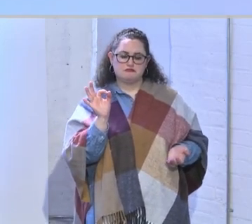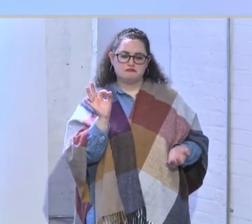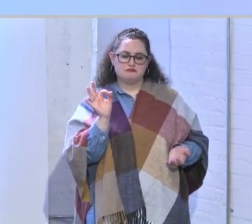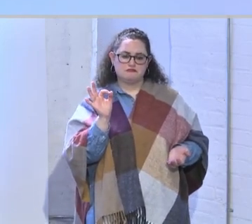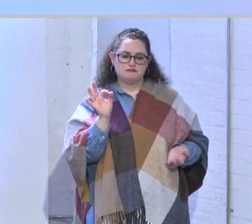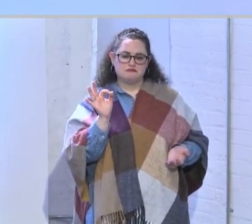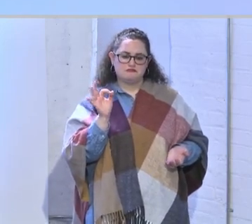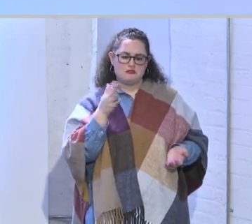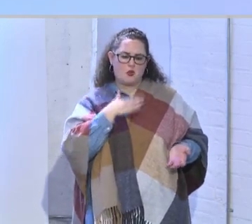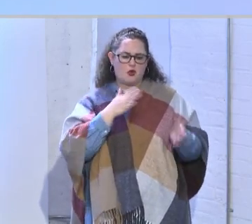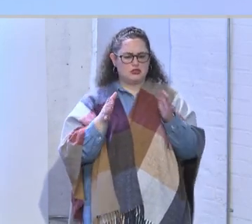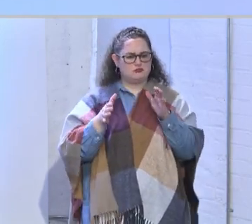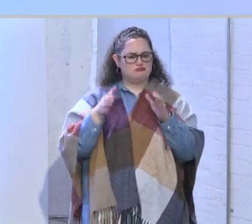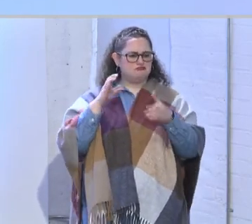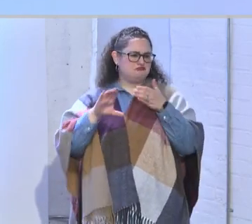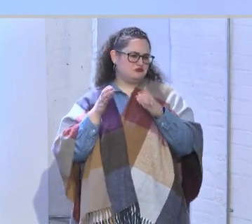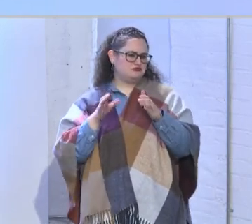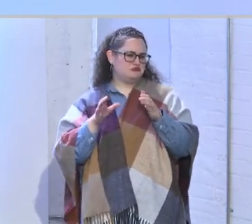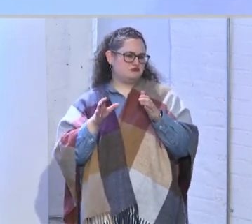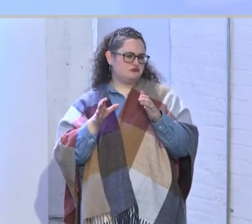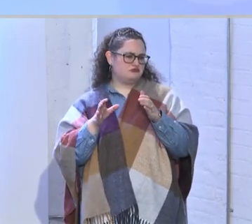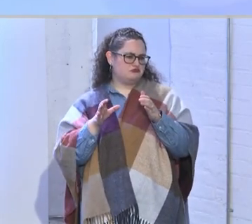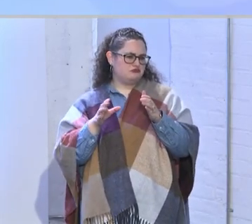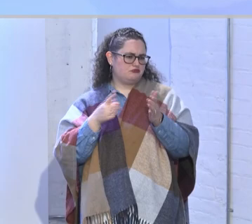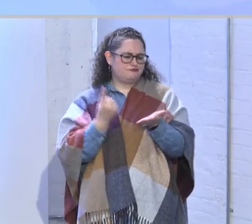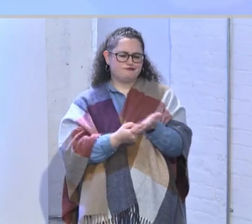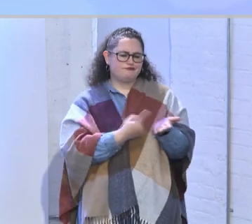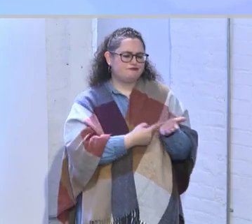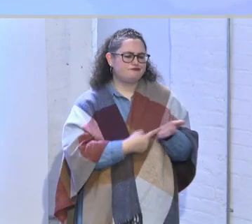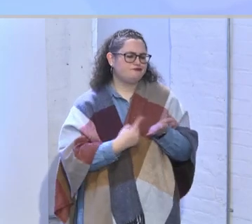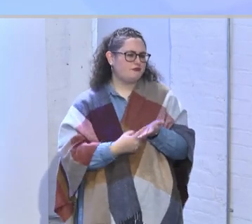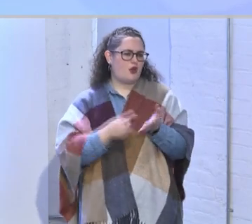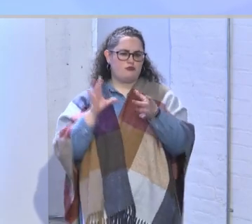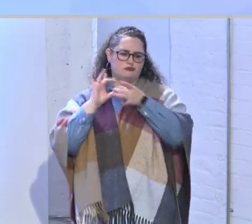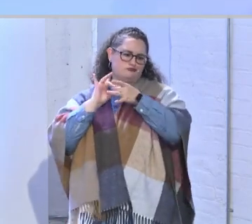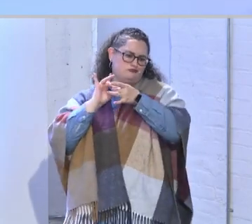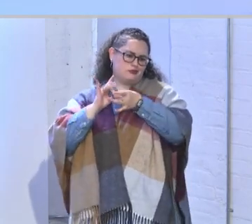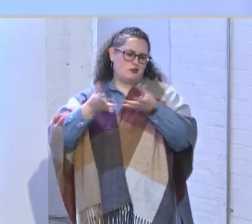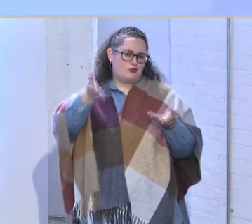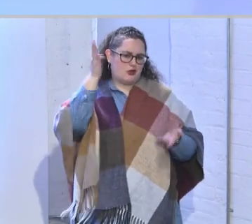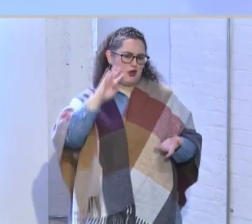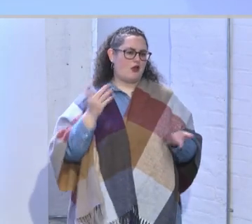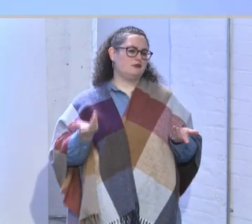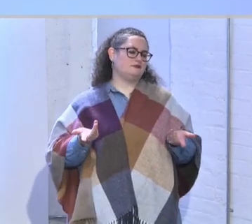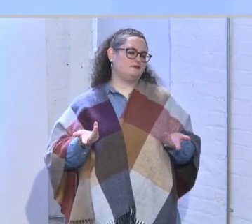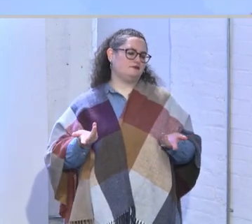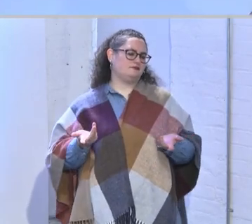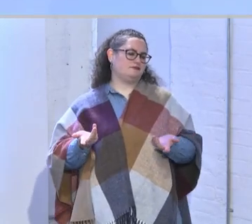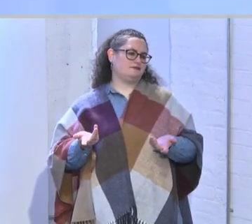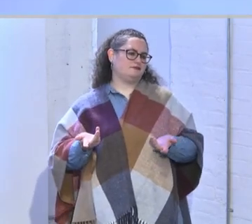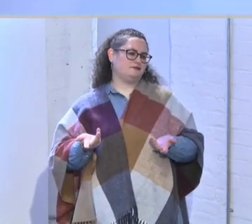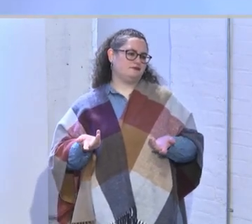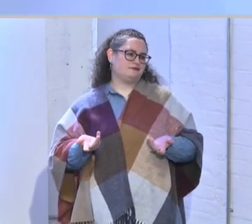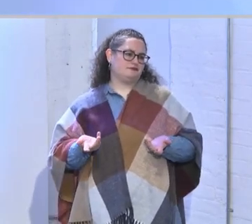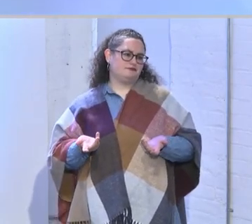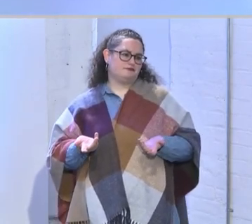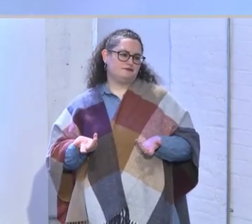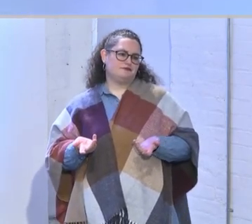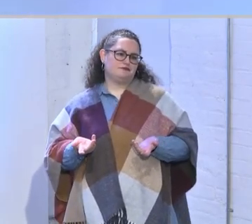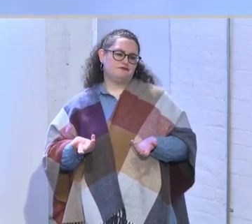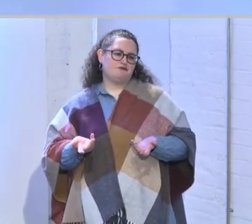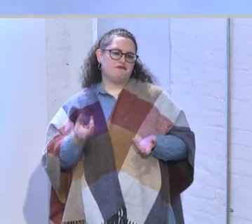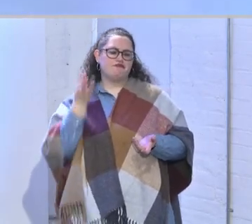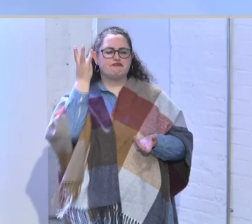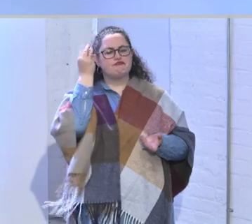we're going to talk about these next few weeks that are going to affect our relationship with God. And so as we